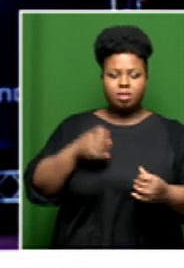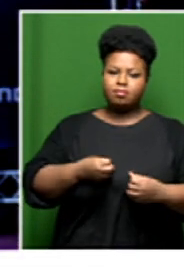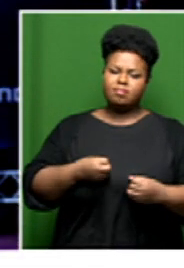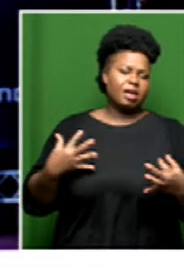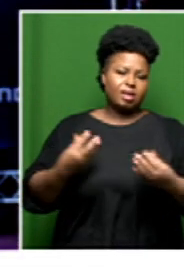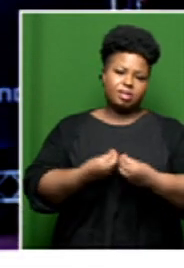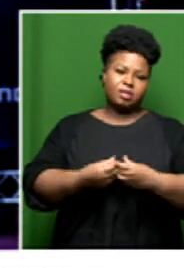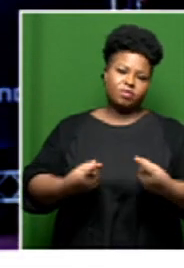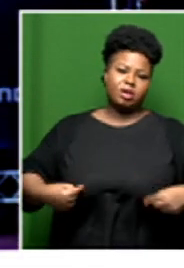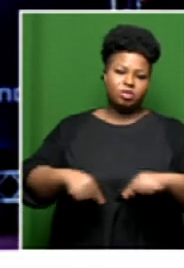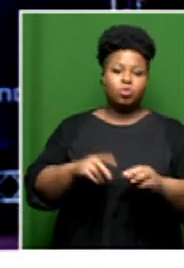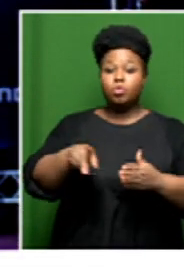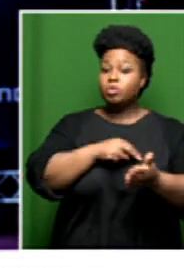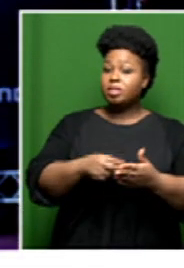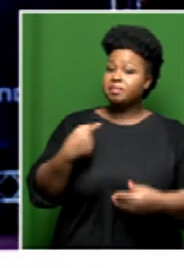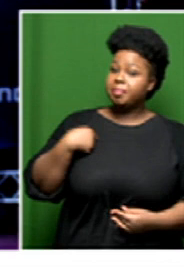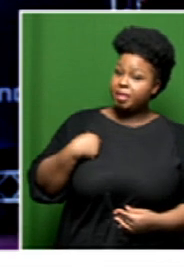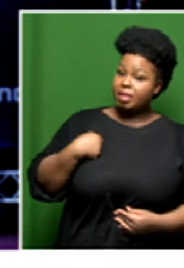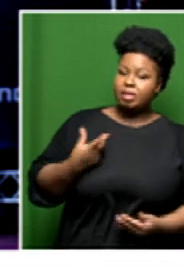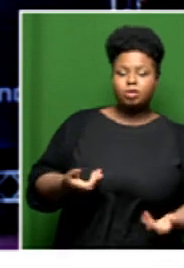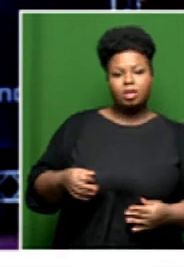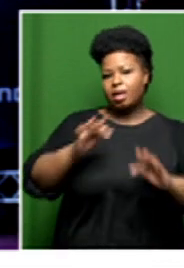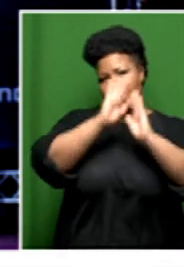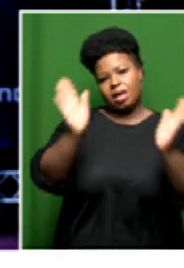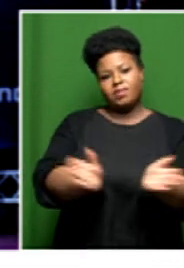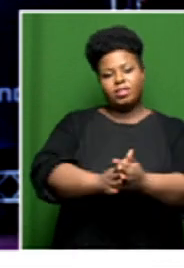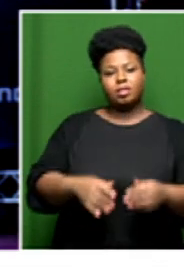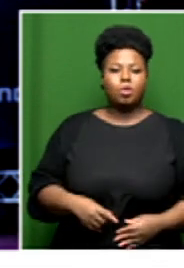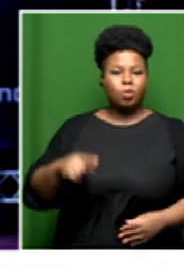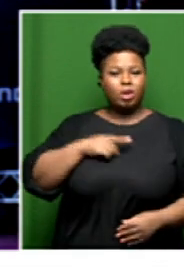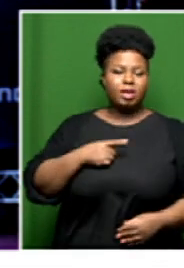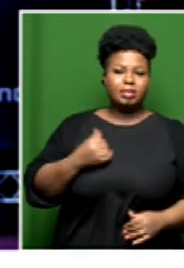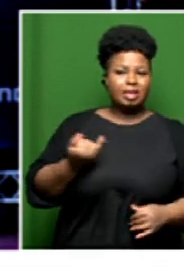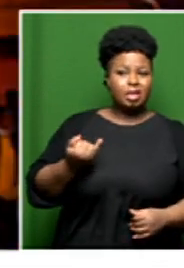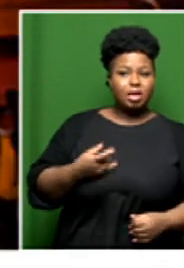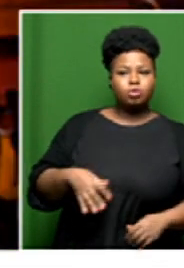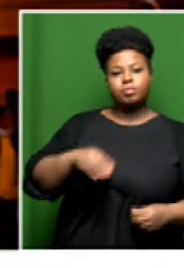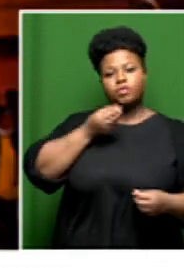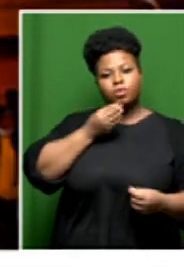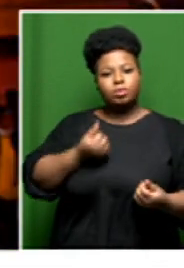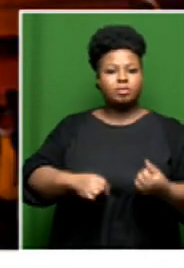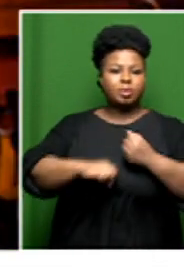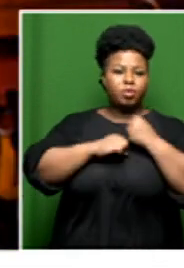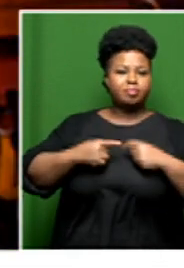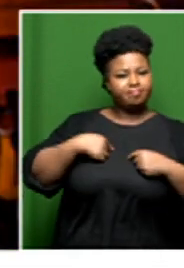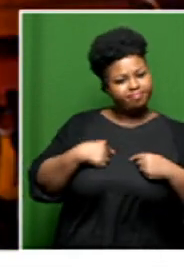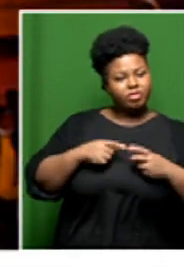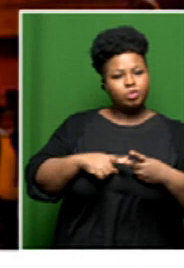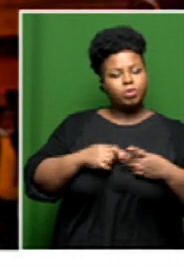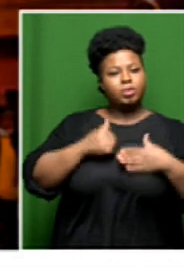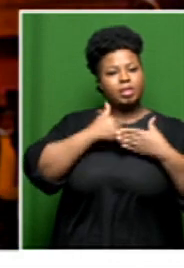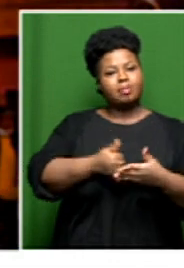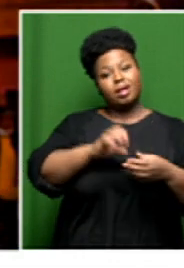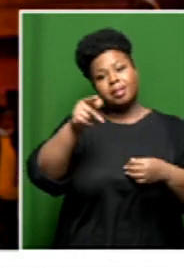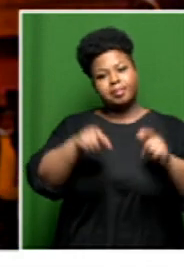done so much for us. So dancing for me is everything. It's literally putting food on my table. It's literally helping